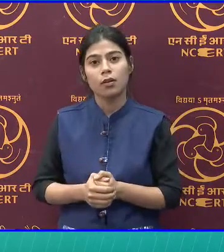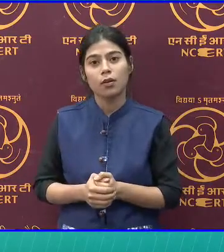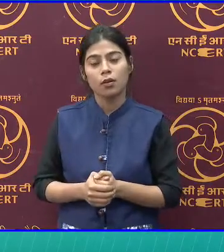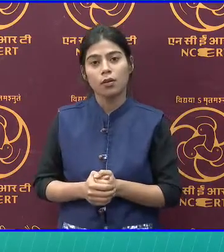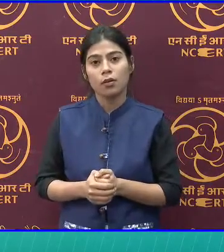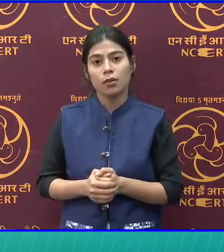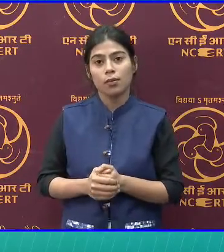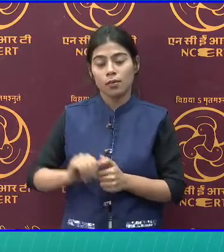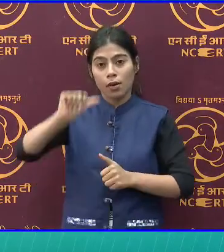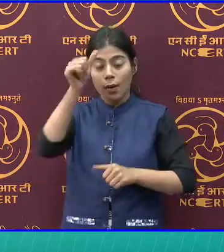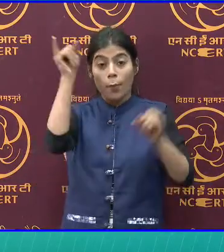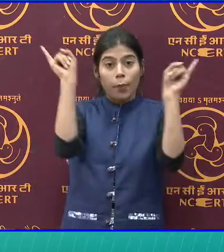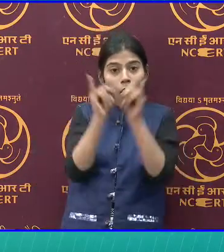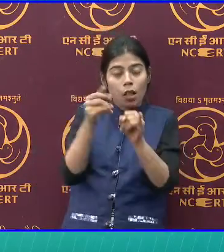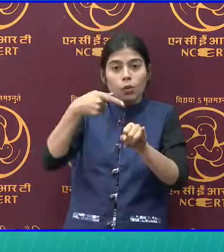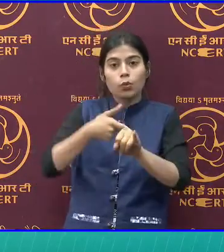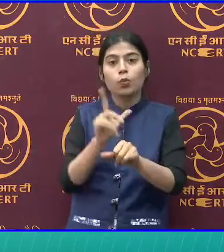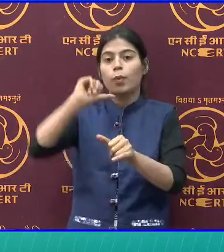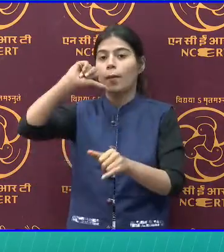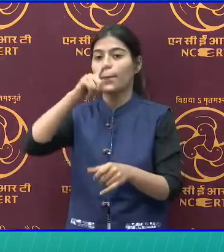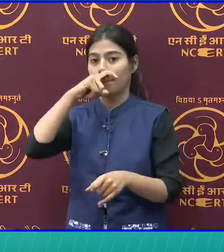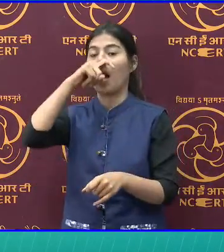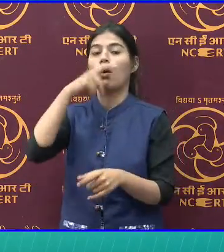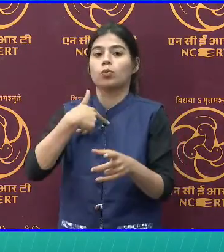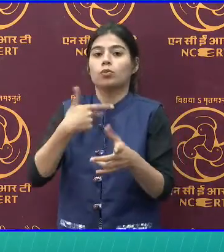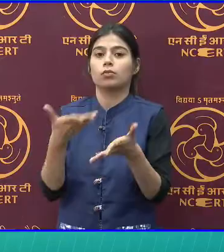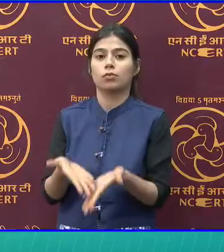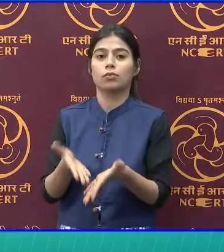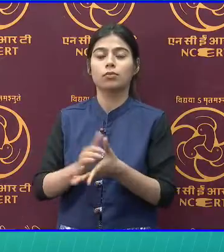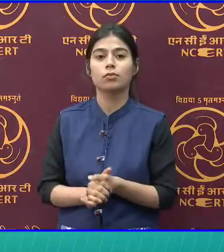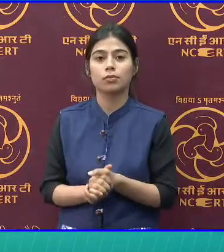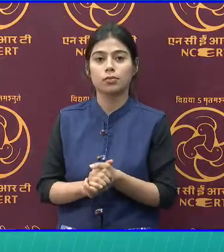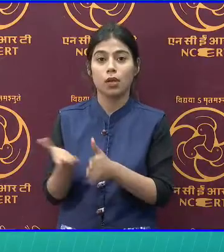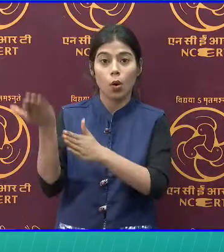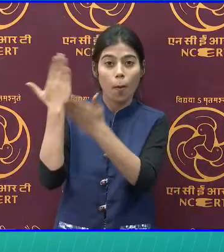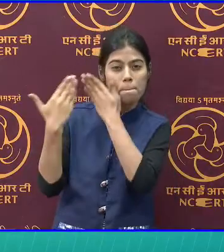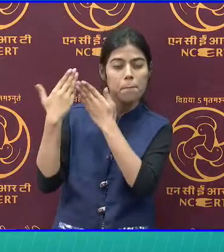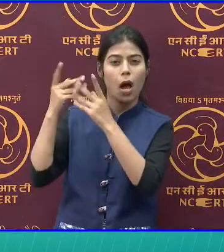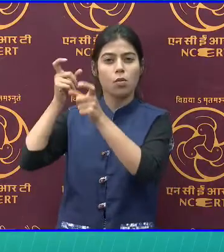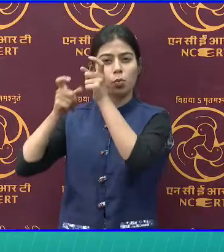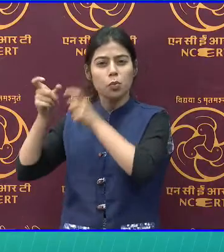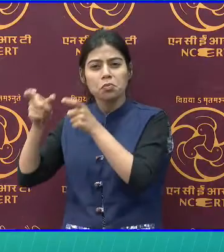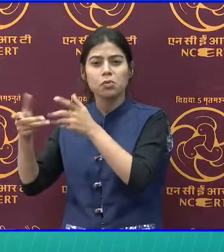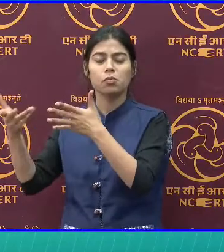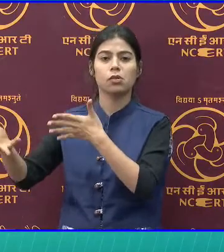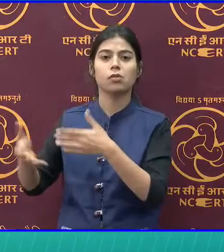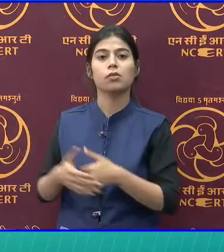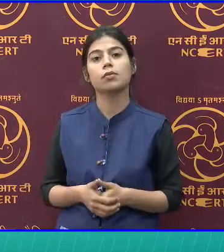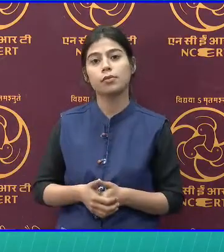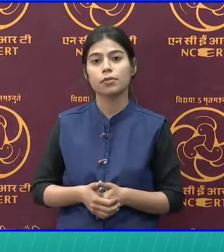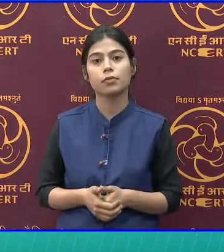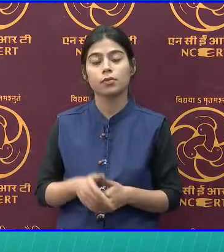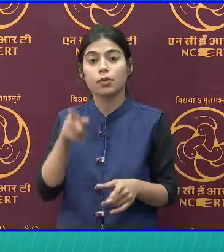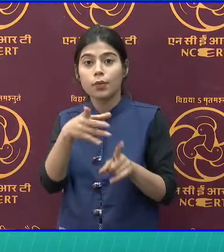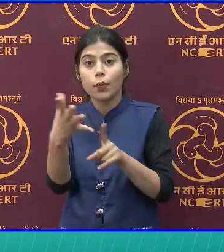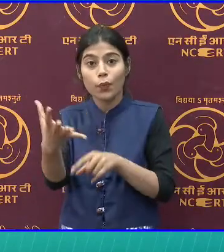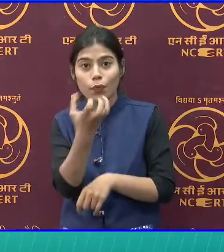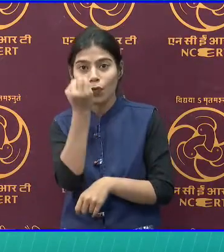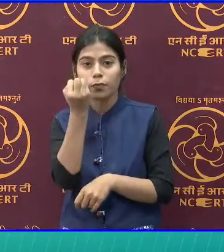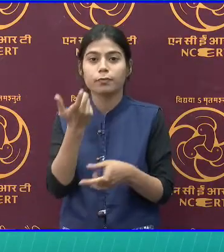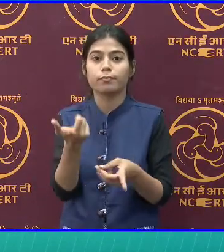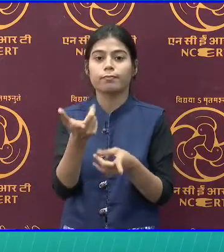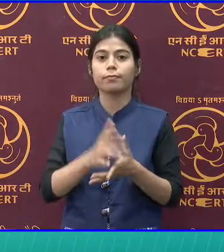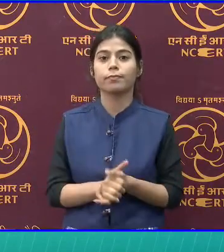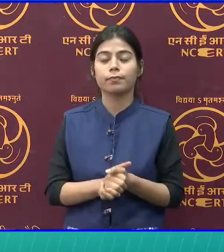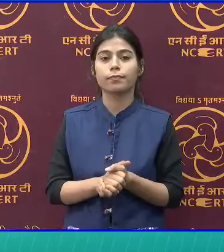of the countries which is proud of having a longest civilization, one of the largest, oldest civilization in the world actually. So you will find we cannot cover